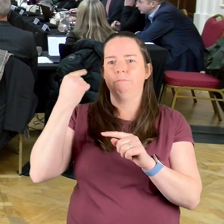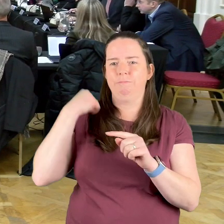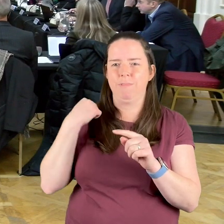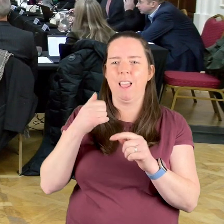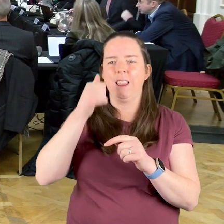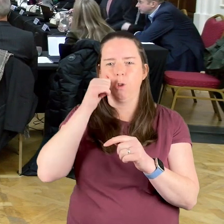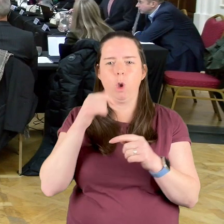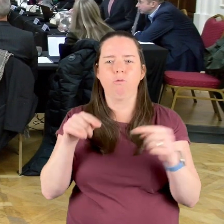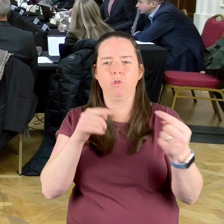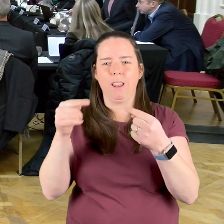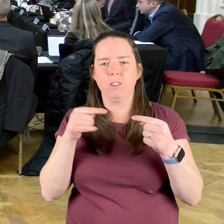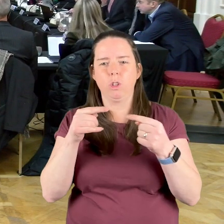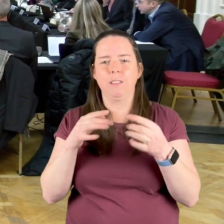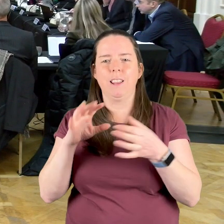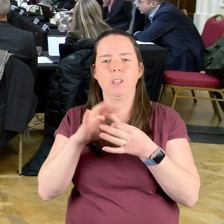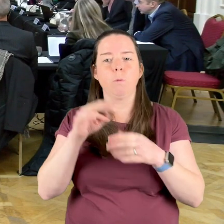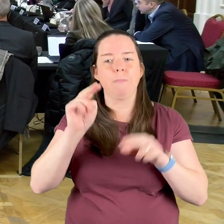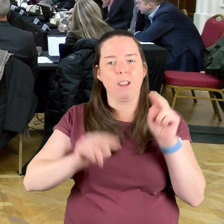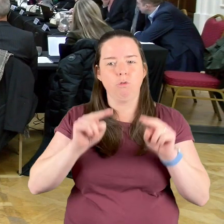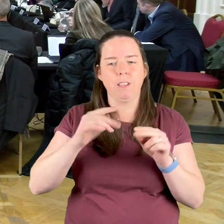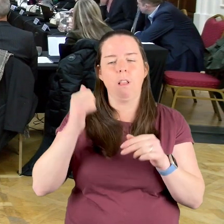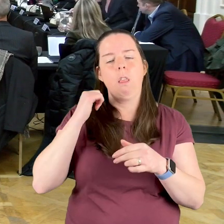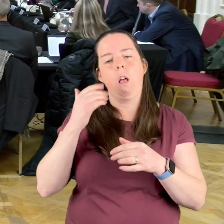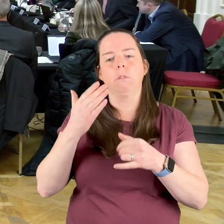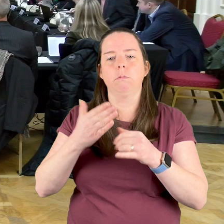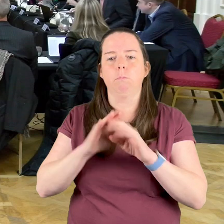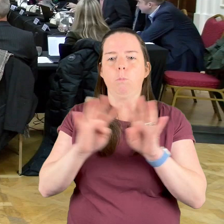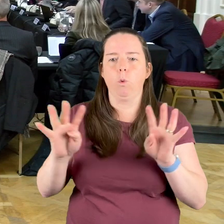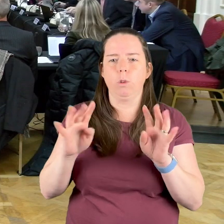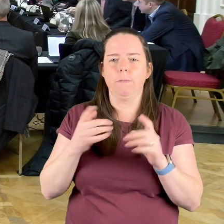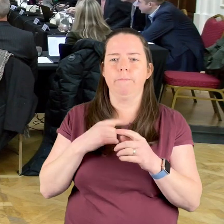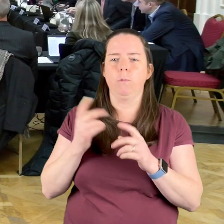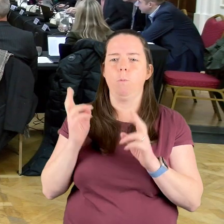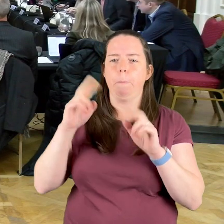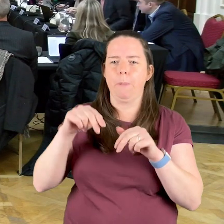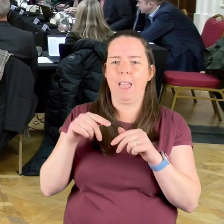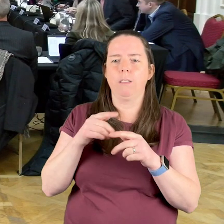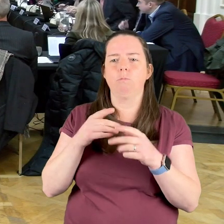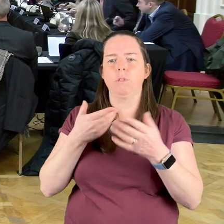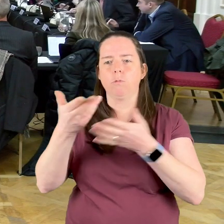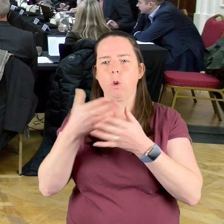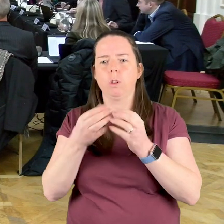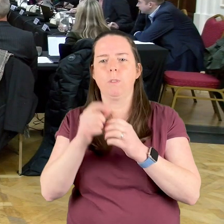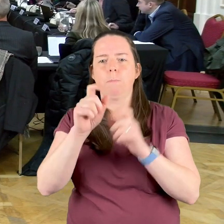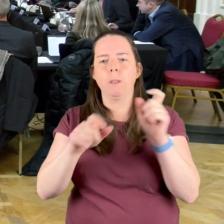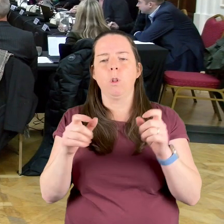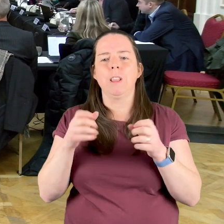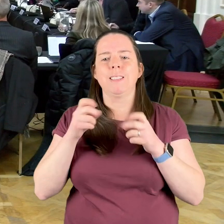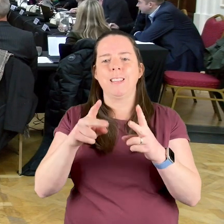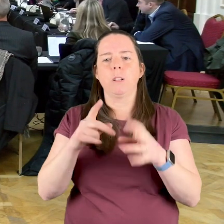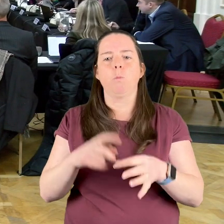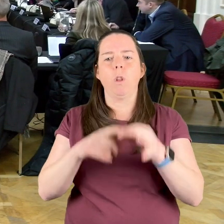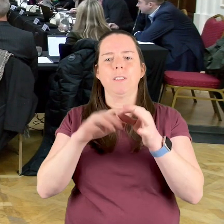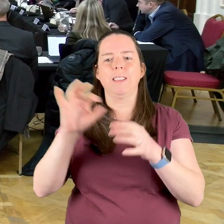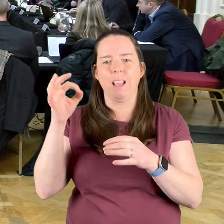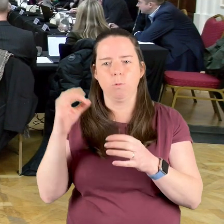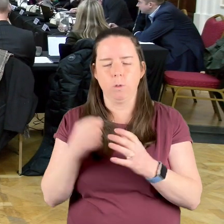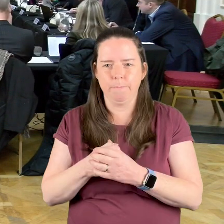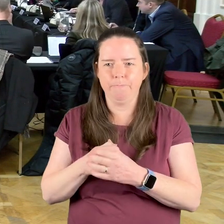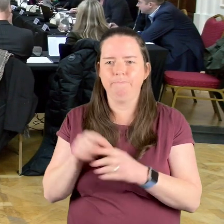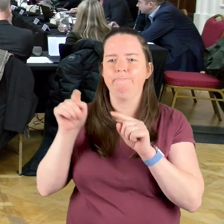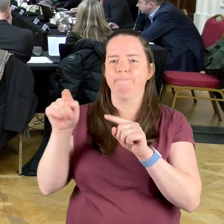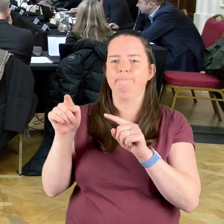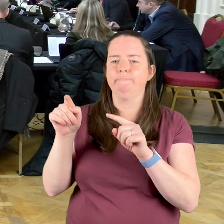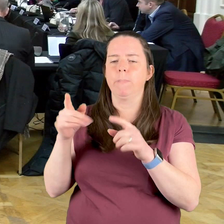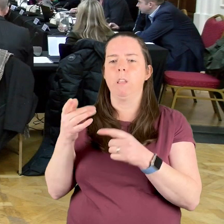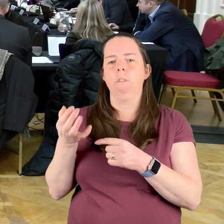metrics in the last board. We went back and we consulted with people at the System Quality Council. The System Quality Council